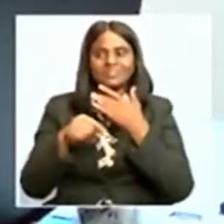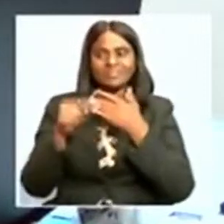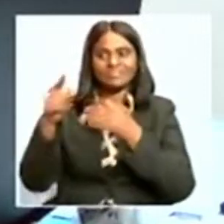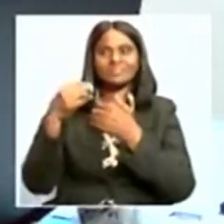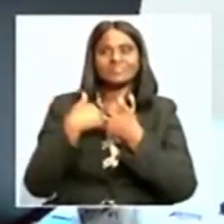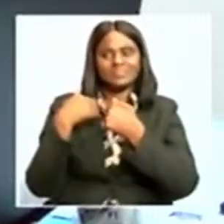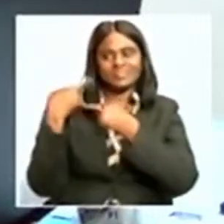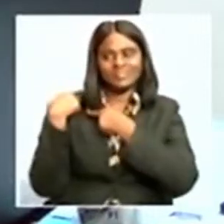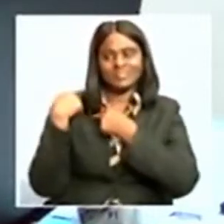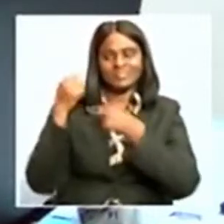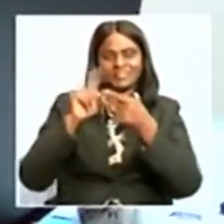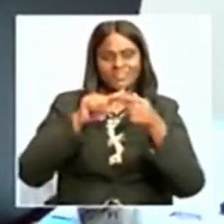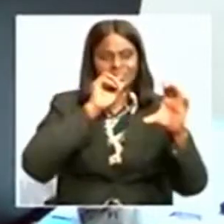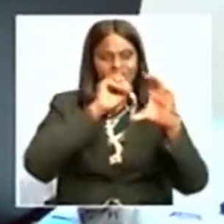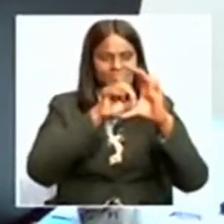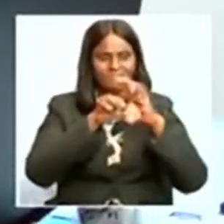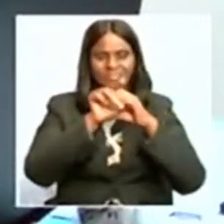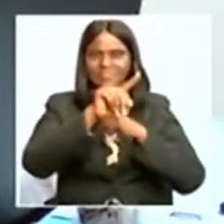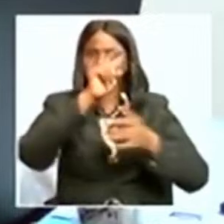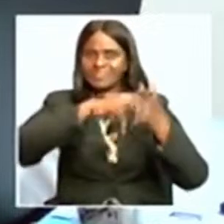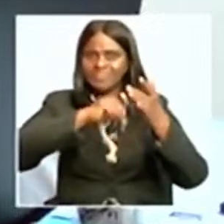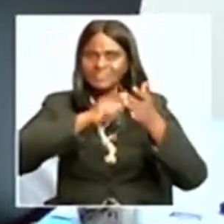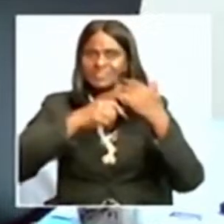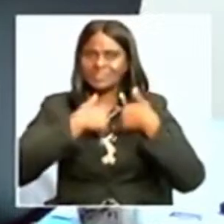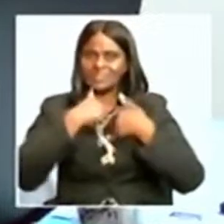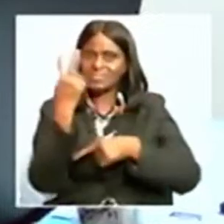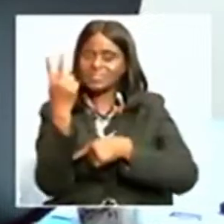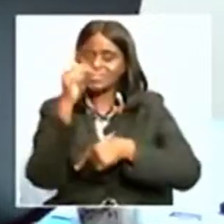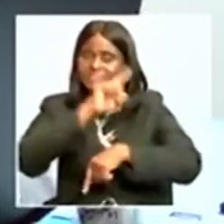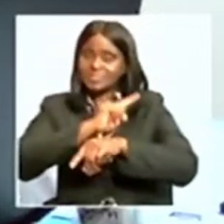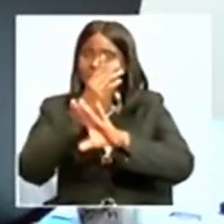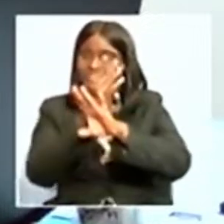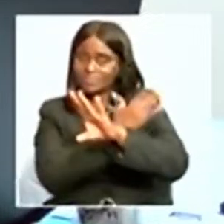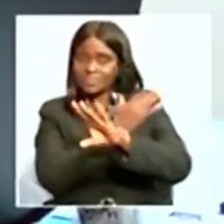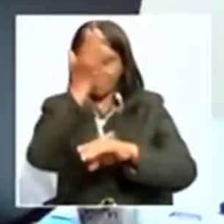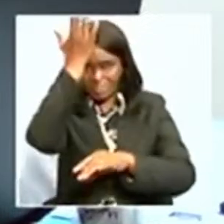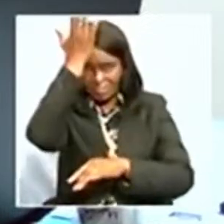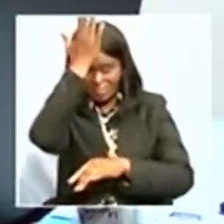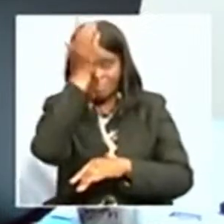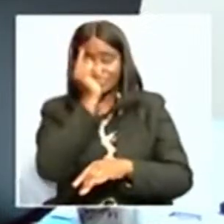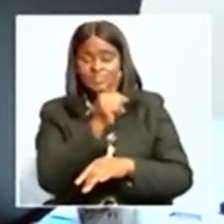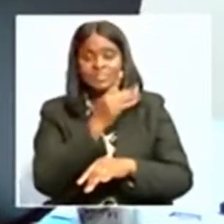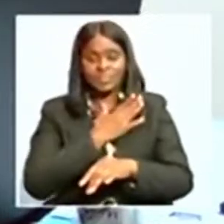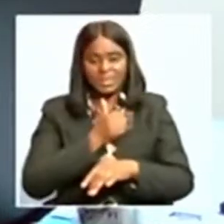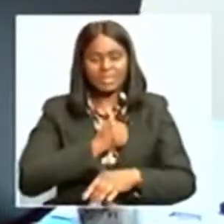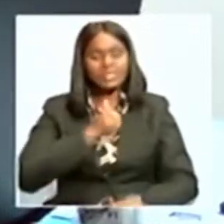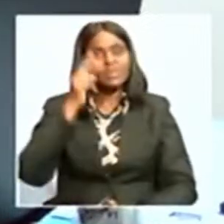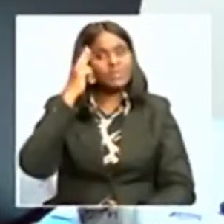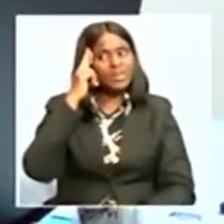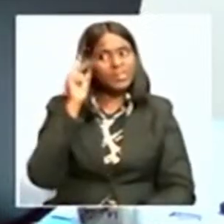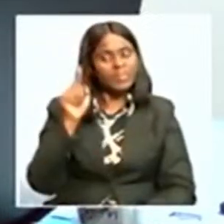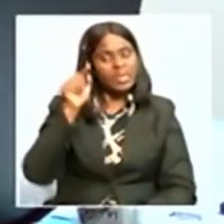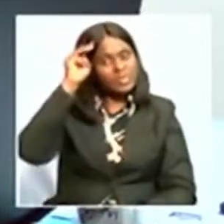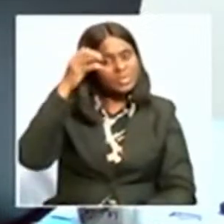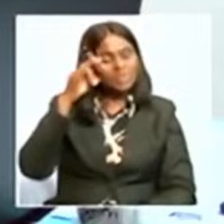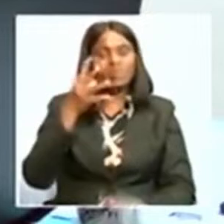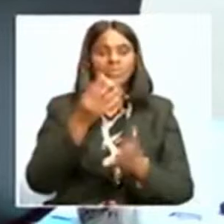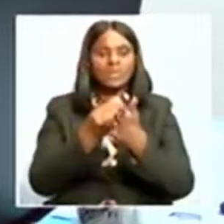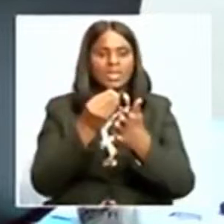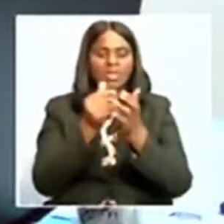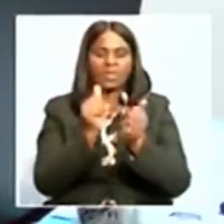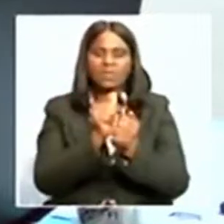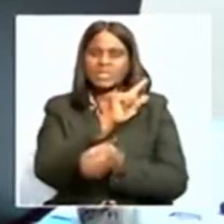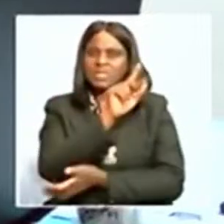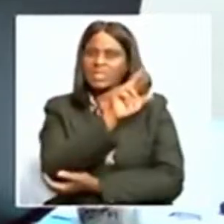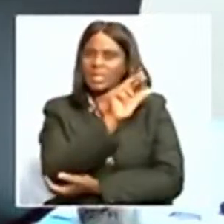duty to remit this tax 2 days before it is due. So I remember Minister of Finance and ZRA indicated